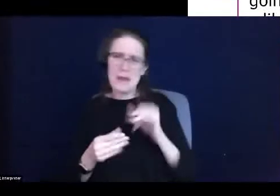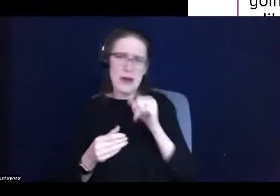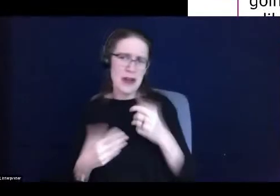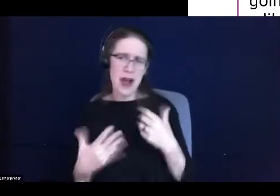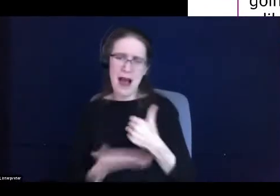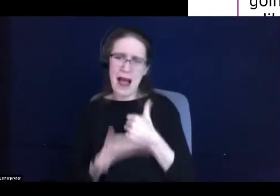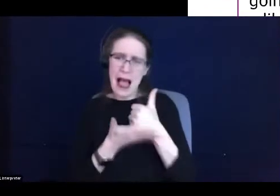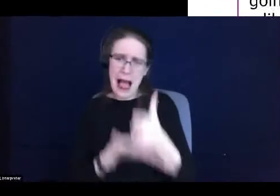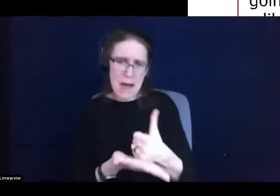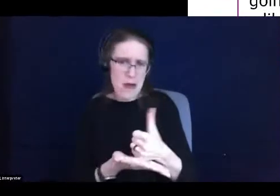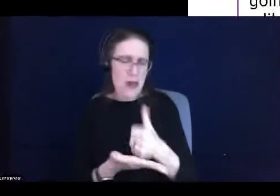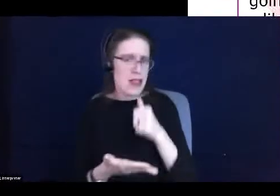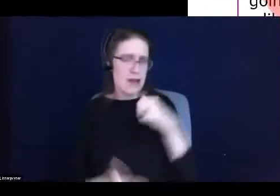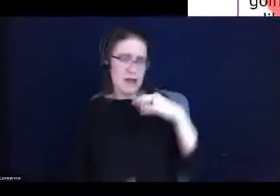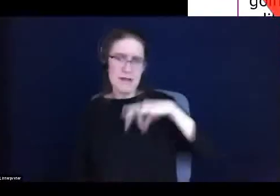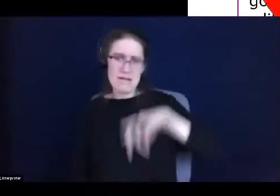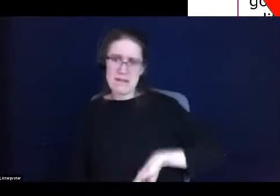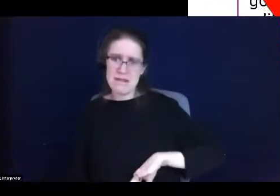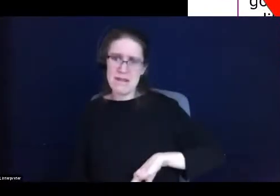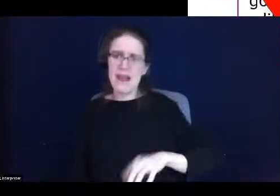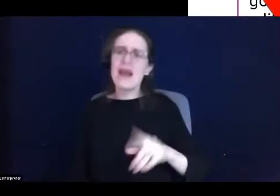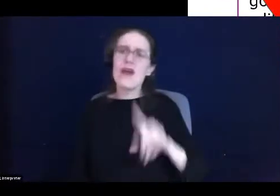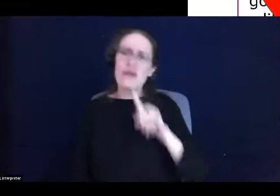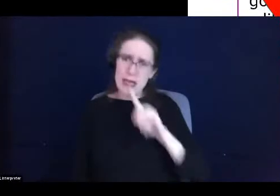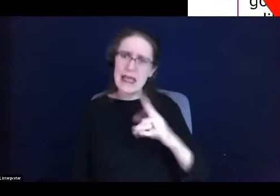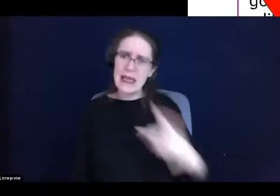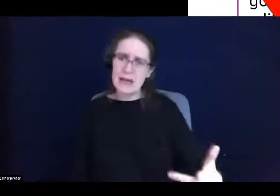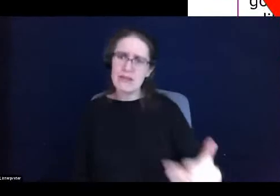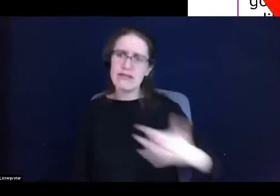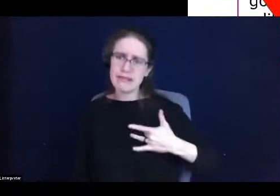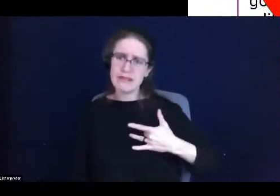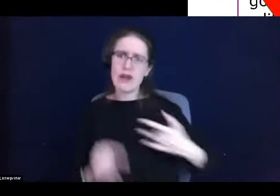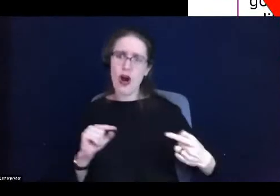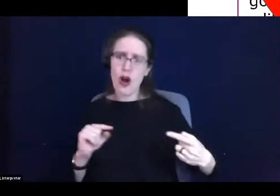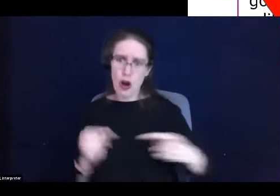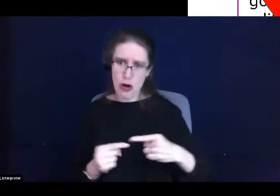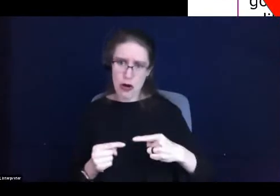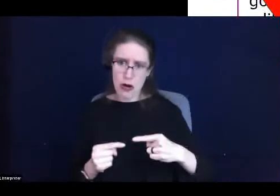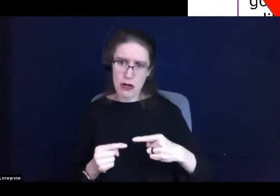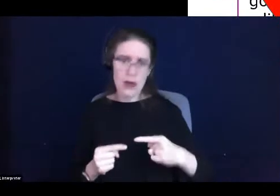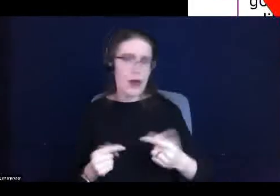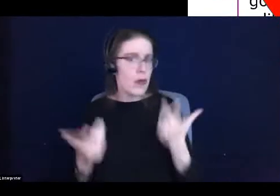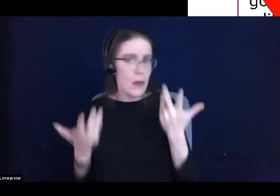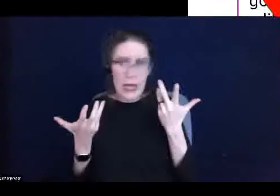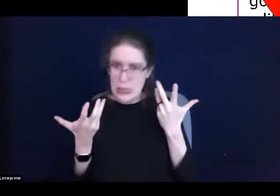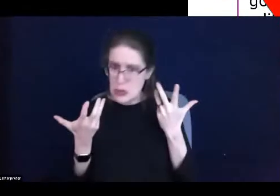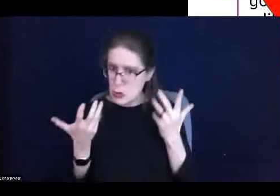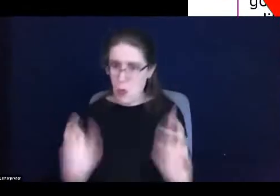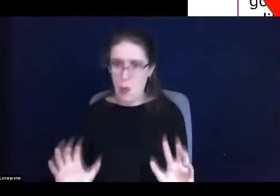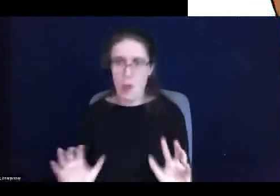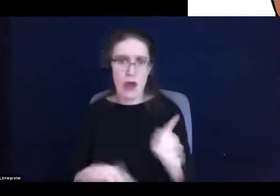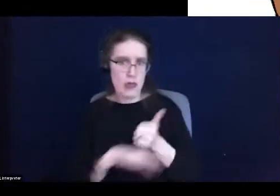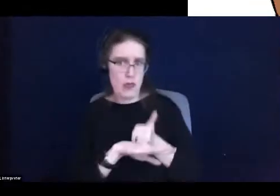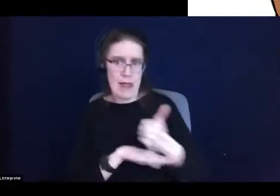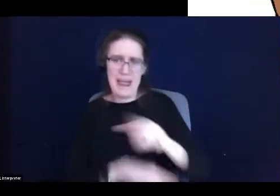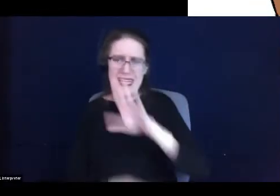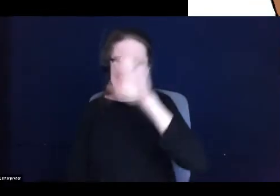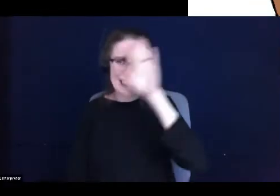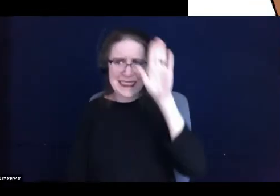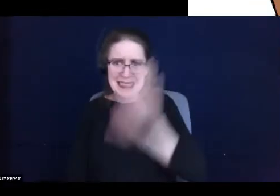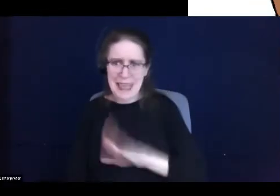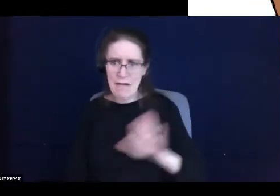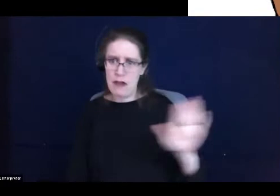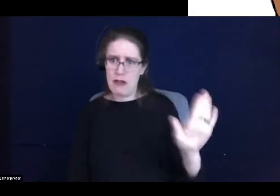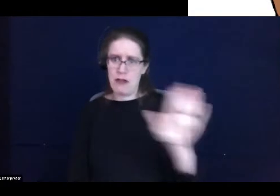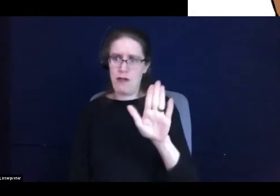journey. It's hurtful. So again, we don't want to blame survivors, and it is never their fault.